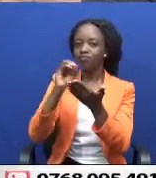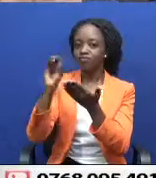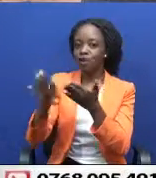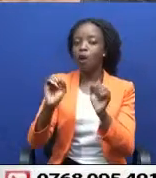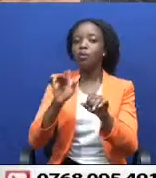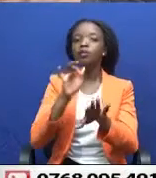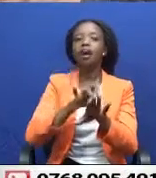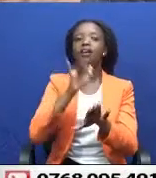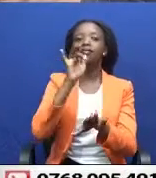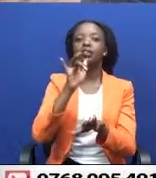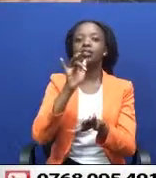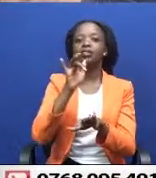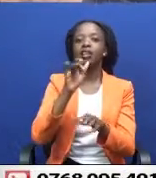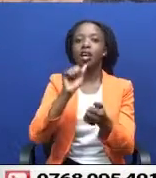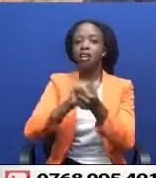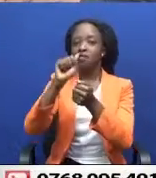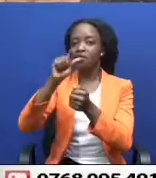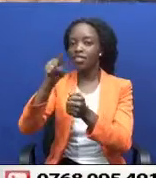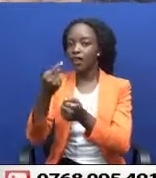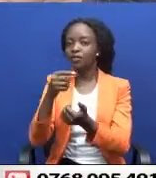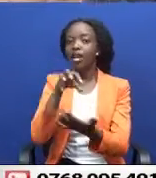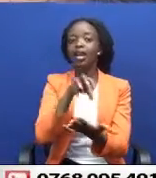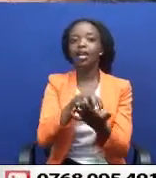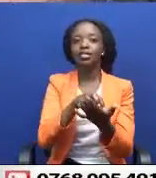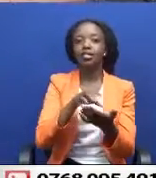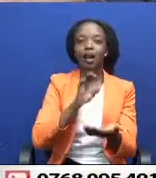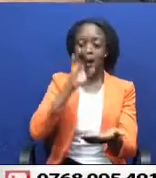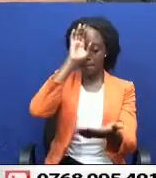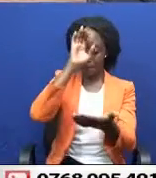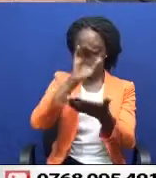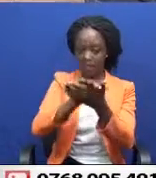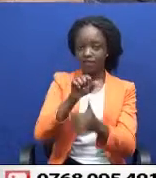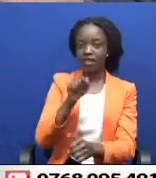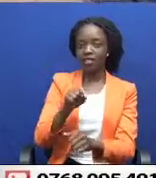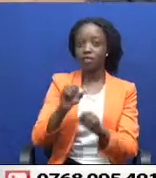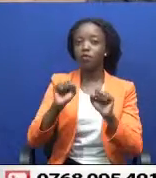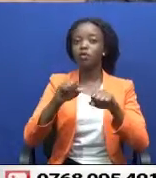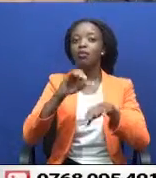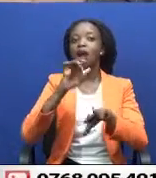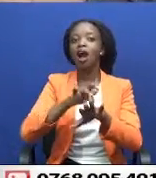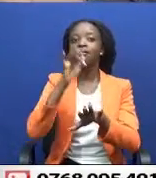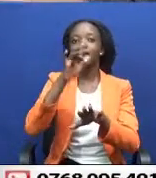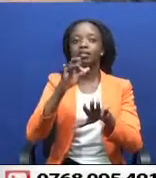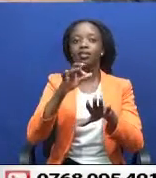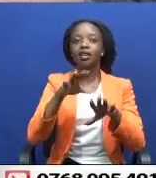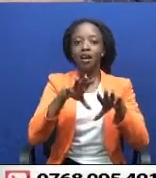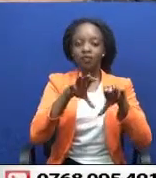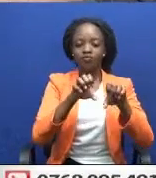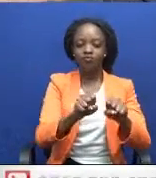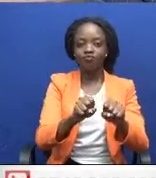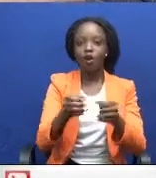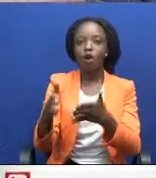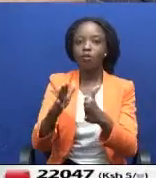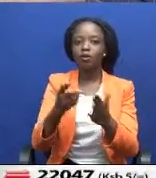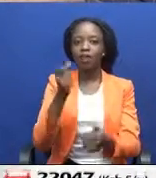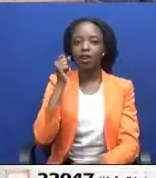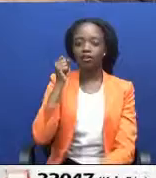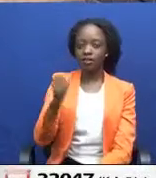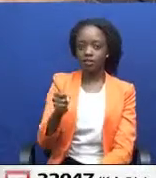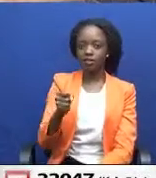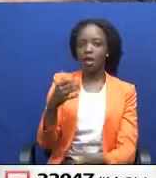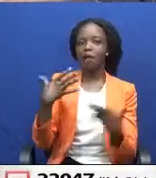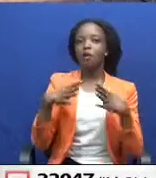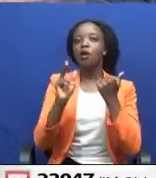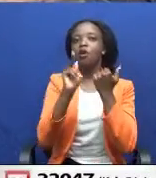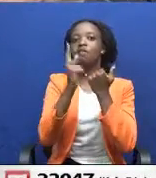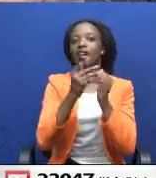more than 15,000 cases. We believe that this will greatly affect access to justice by the people of Kenya, including the